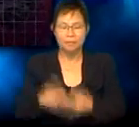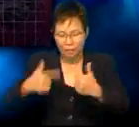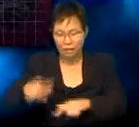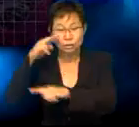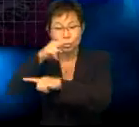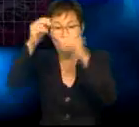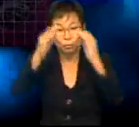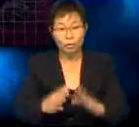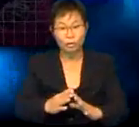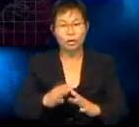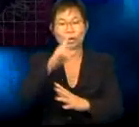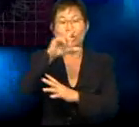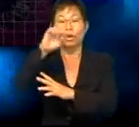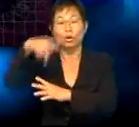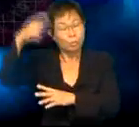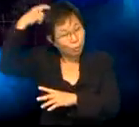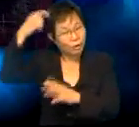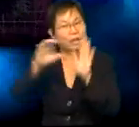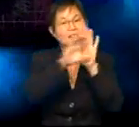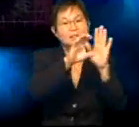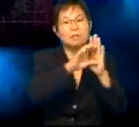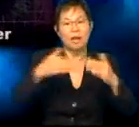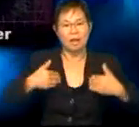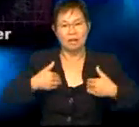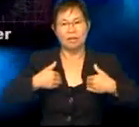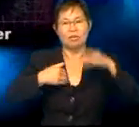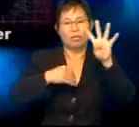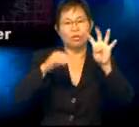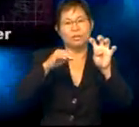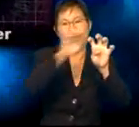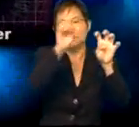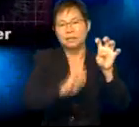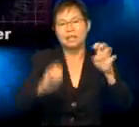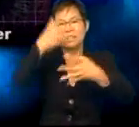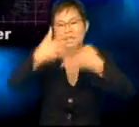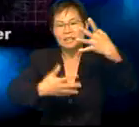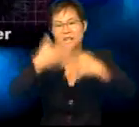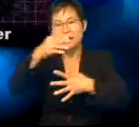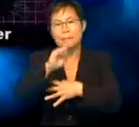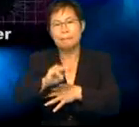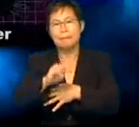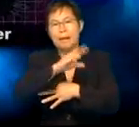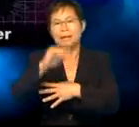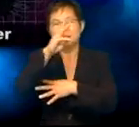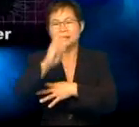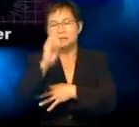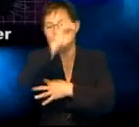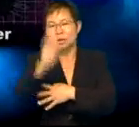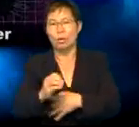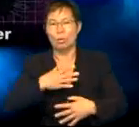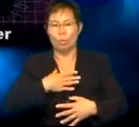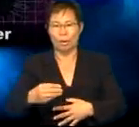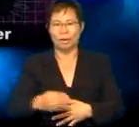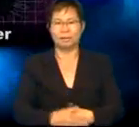Let's look at Professor Gloop's brain, for example. It has 40% gray matter and 60% white